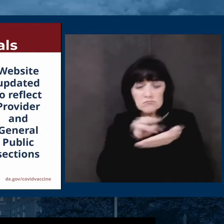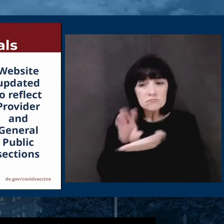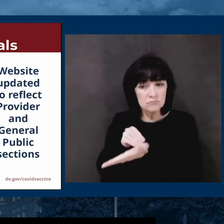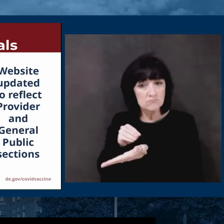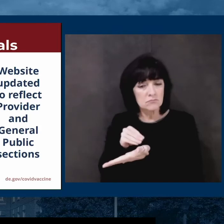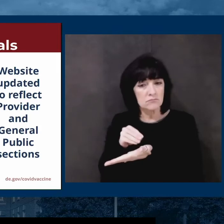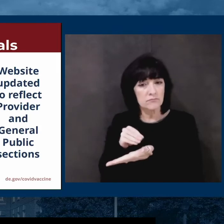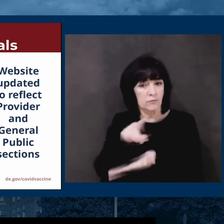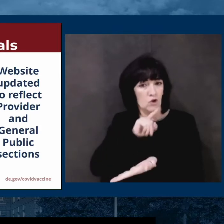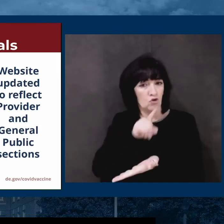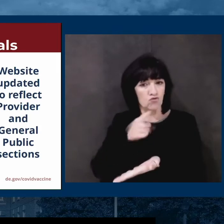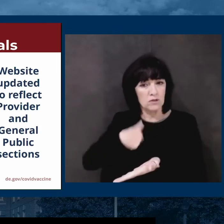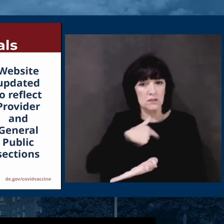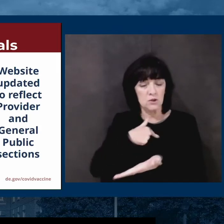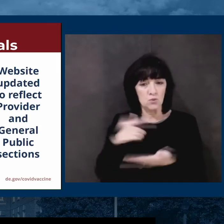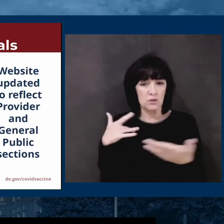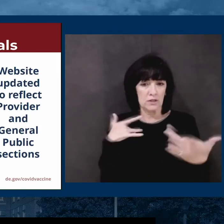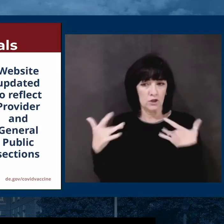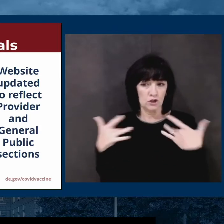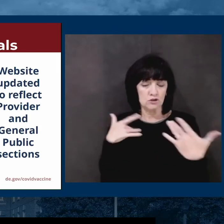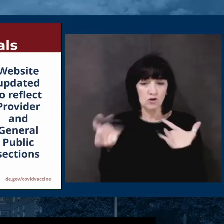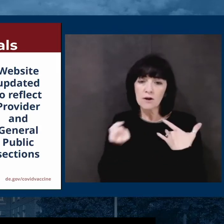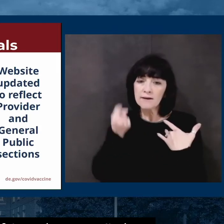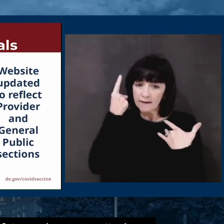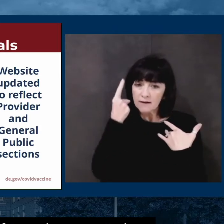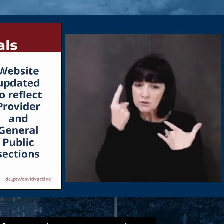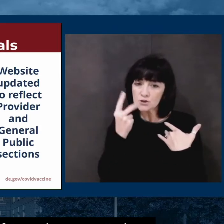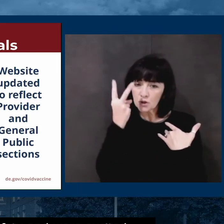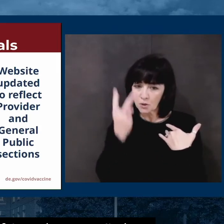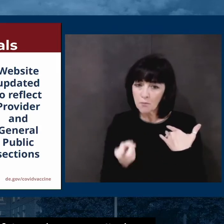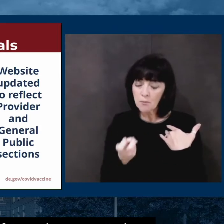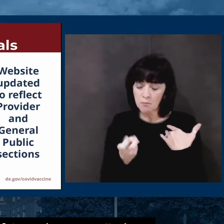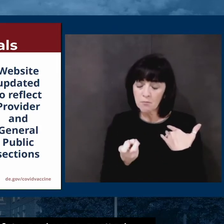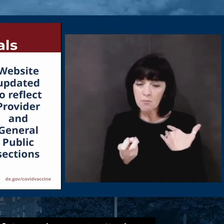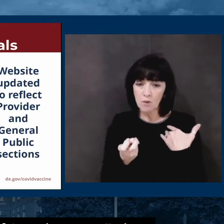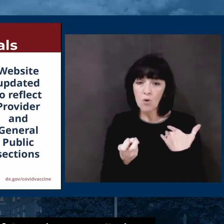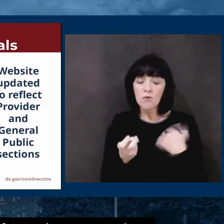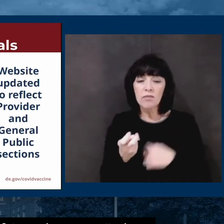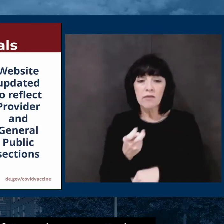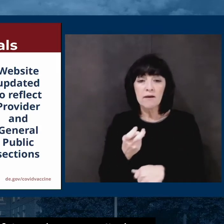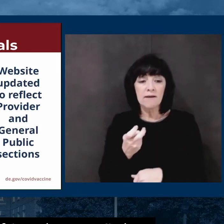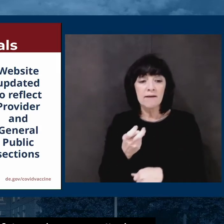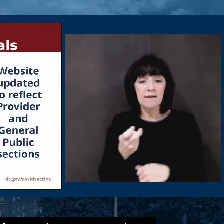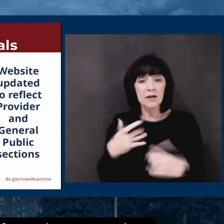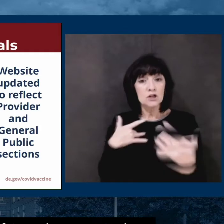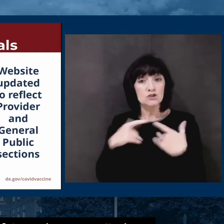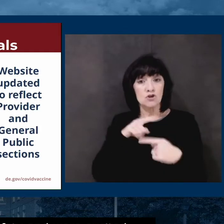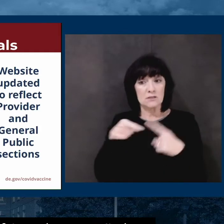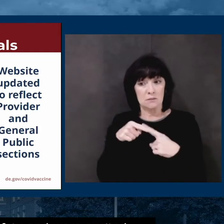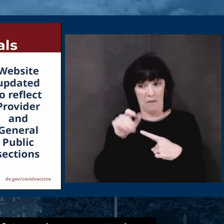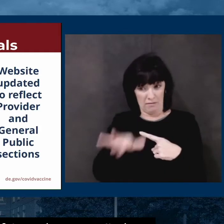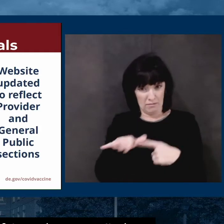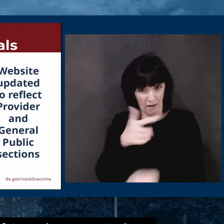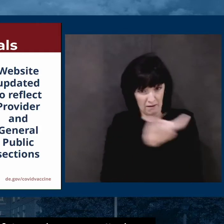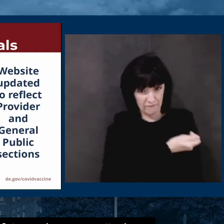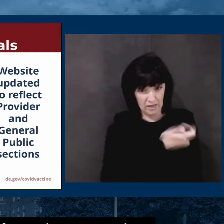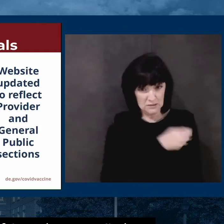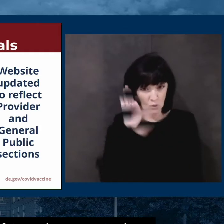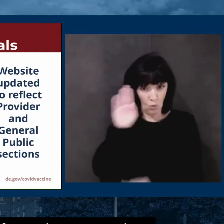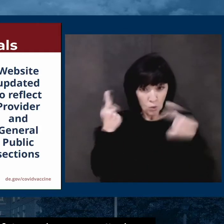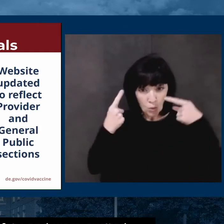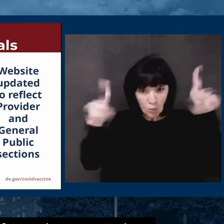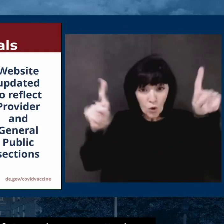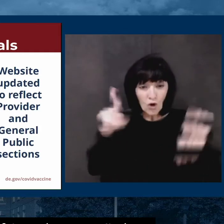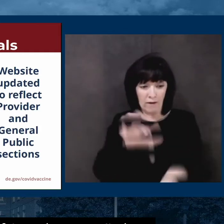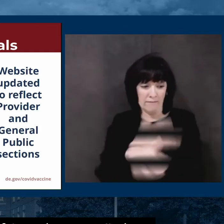about initial reports that the effectiveness of both vaccines are over 90%. But there are also questions about safety, and hopefully the website